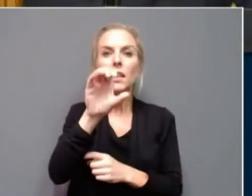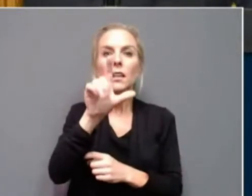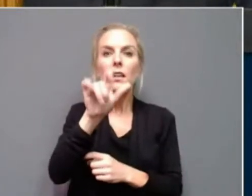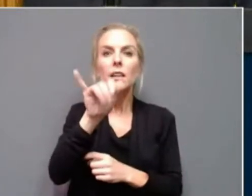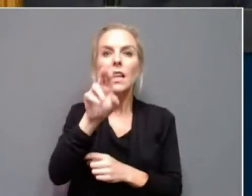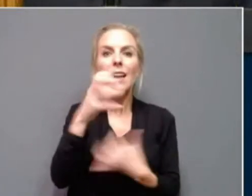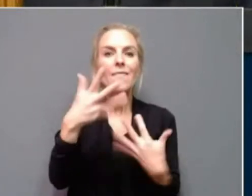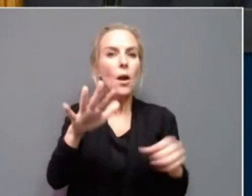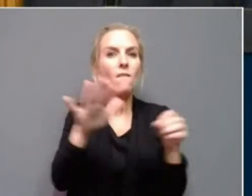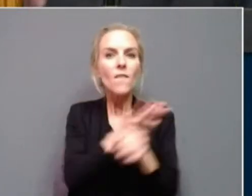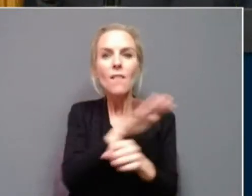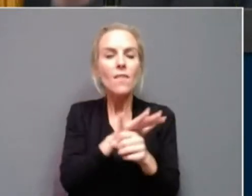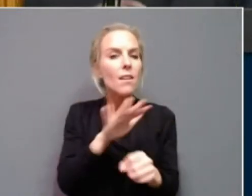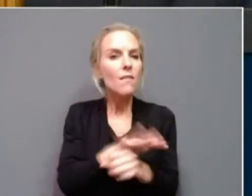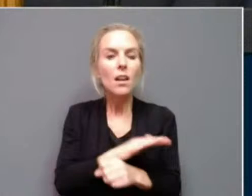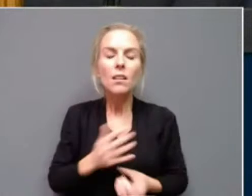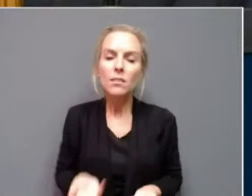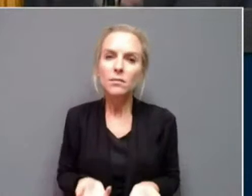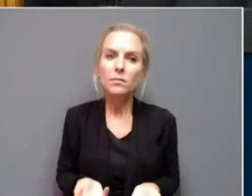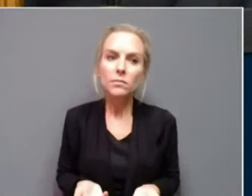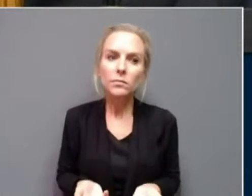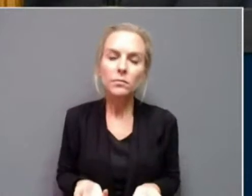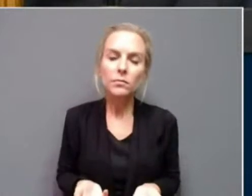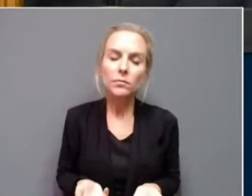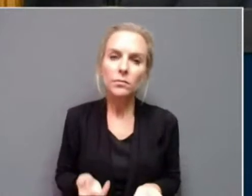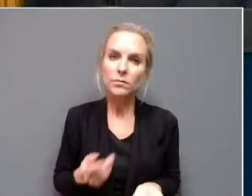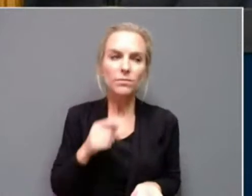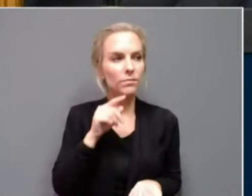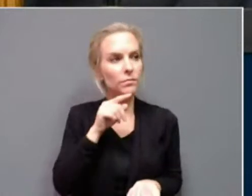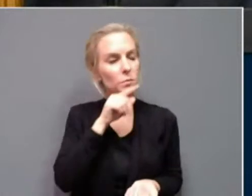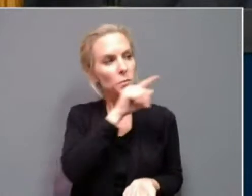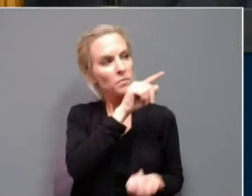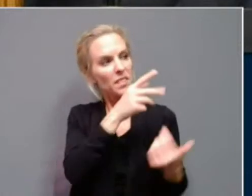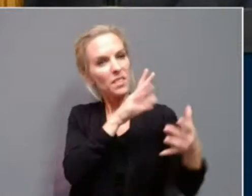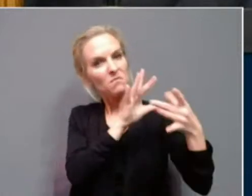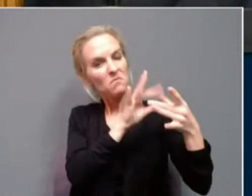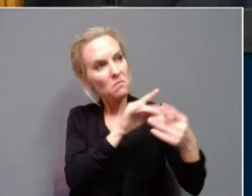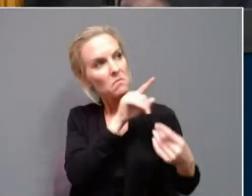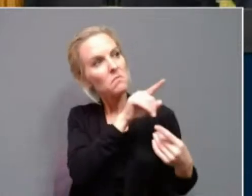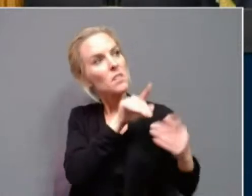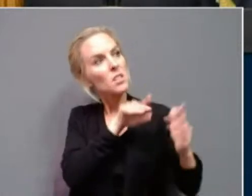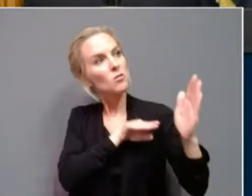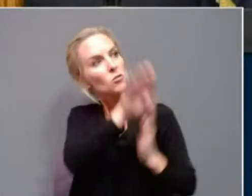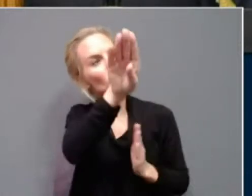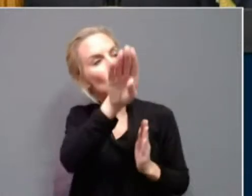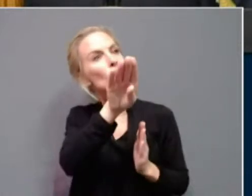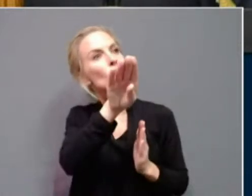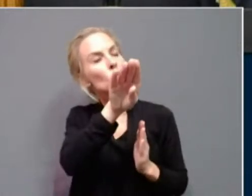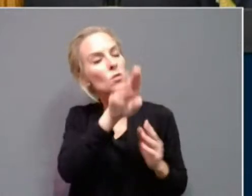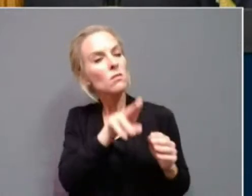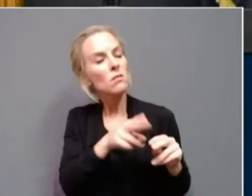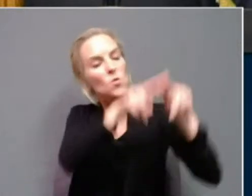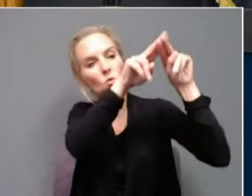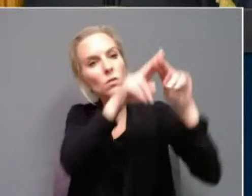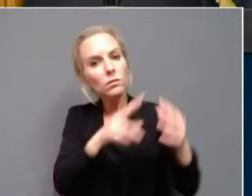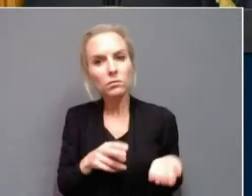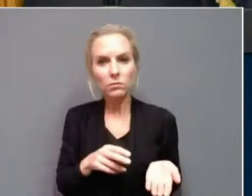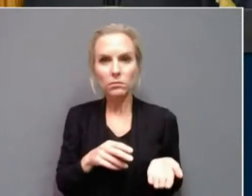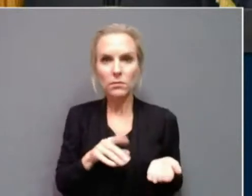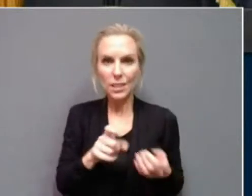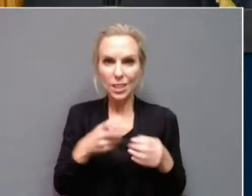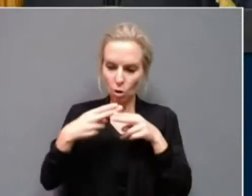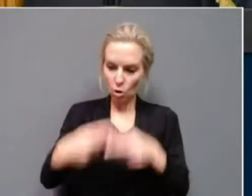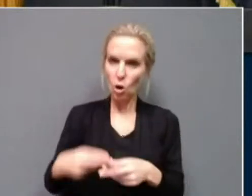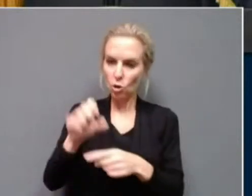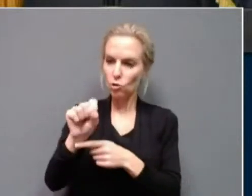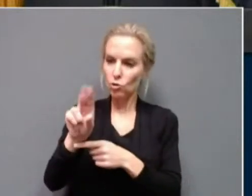other places? So you hear him talk about surge. They're creating a surge area. That's when